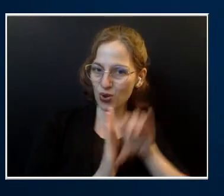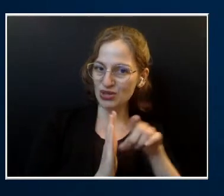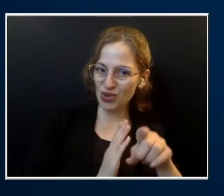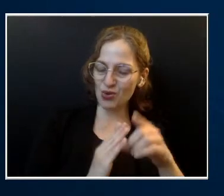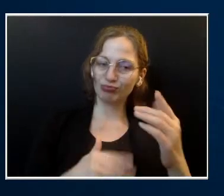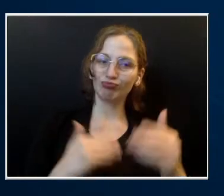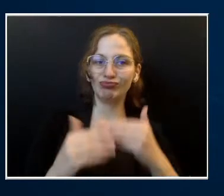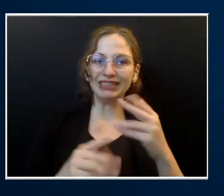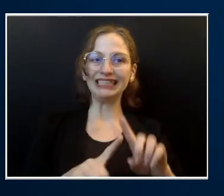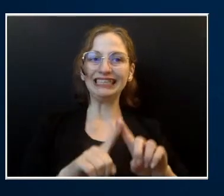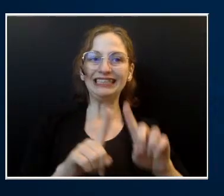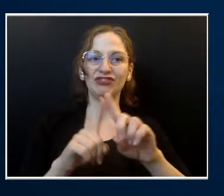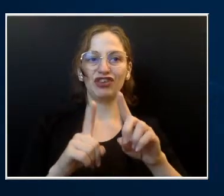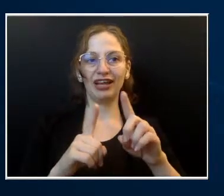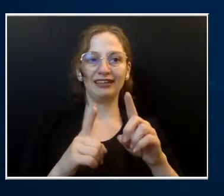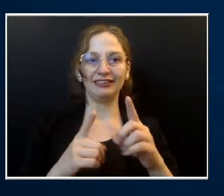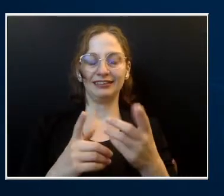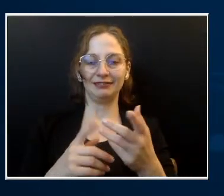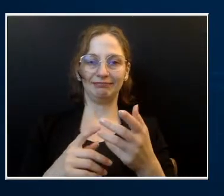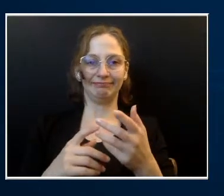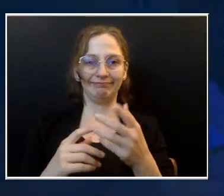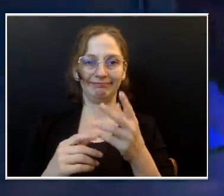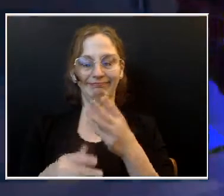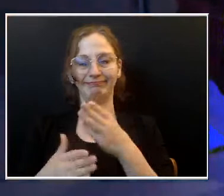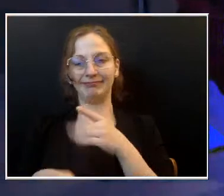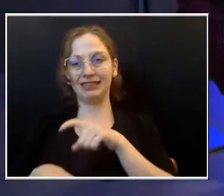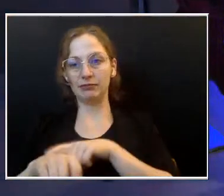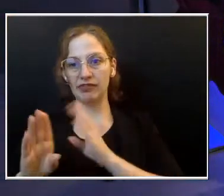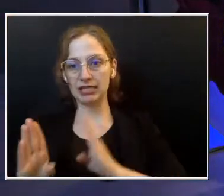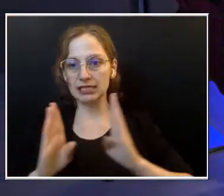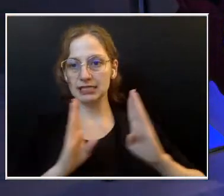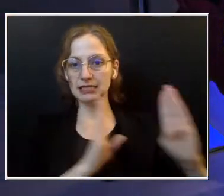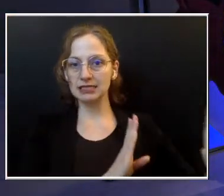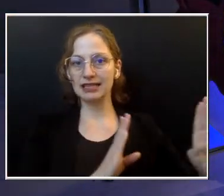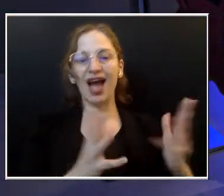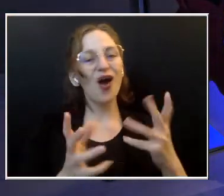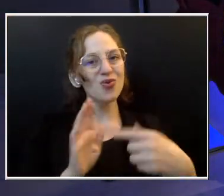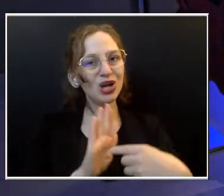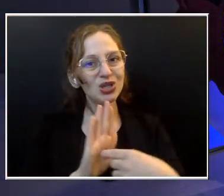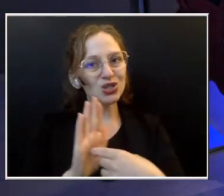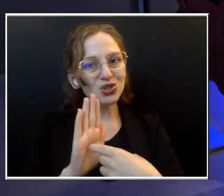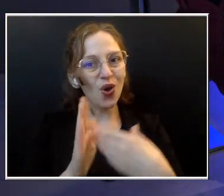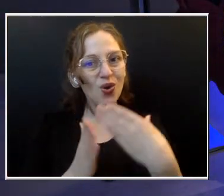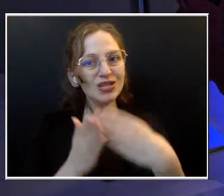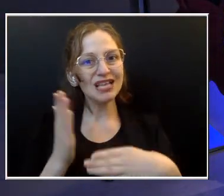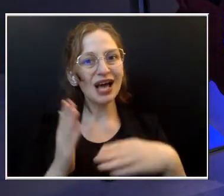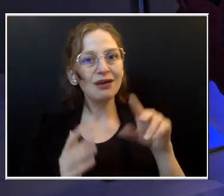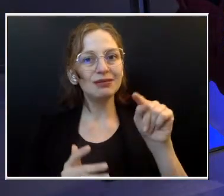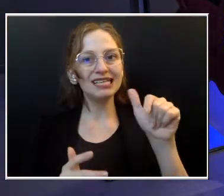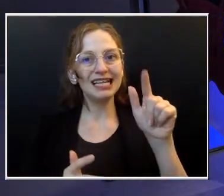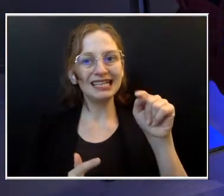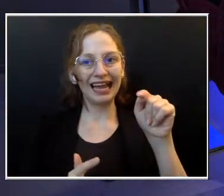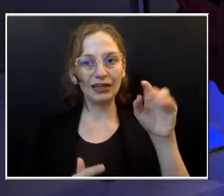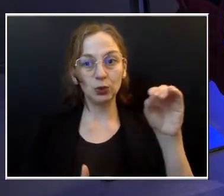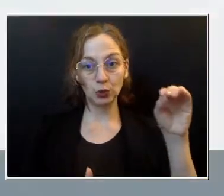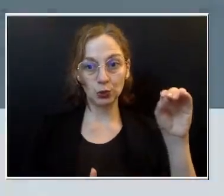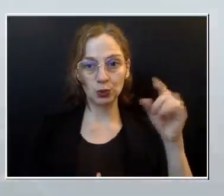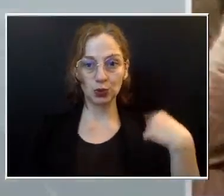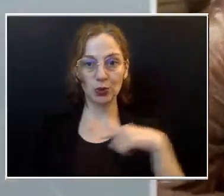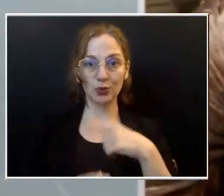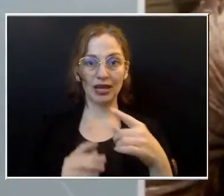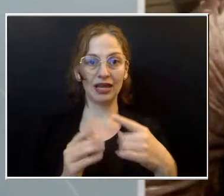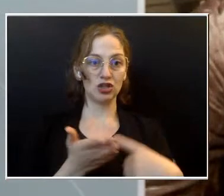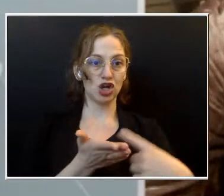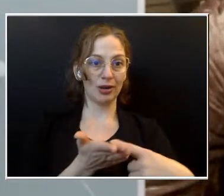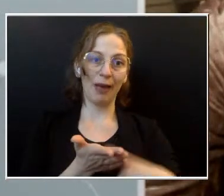phases, and I want to also show some tattoos that you had, because we talked about the nipple and areola tattoos, but they also tattoo your eyebrows as